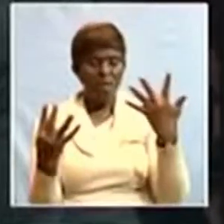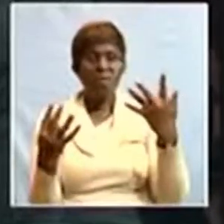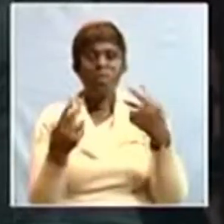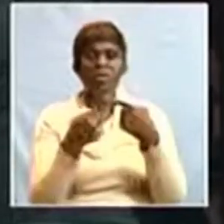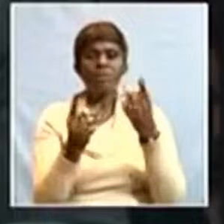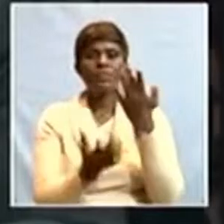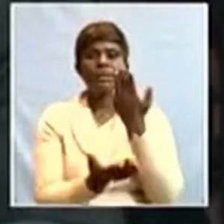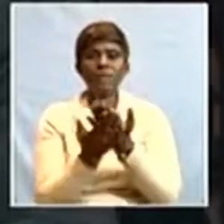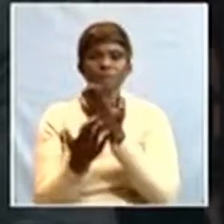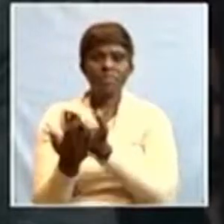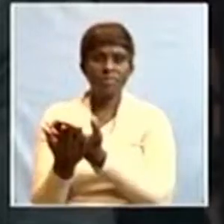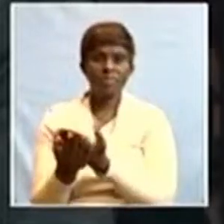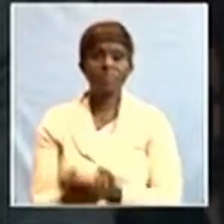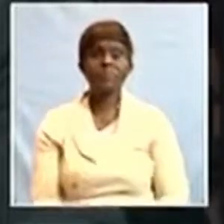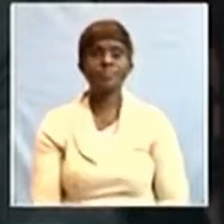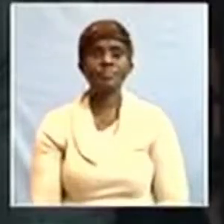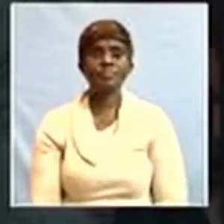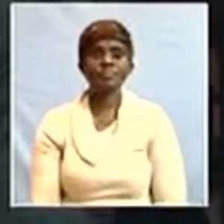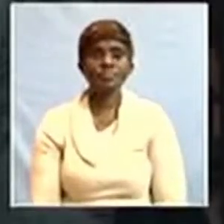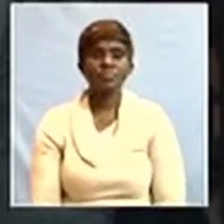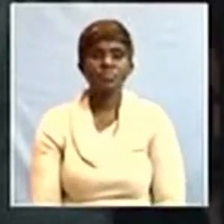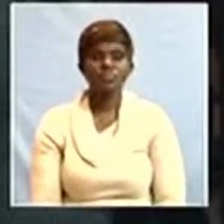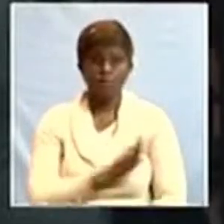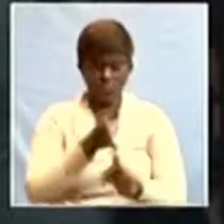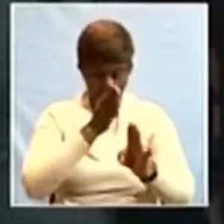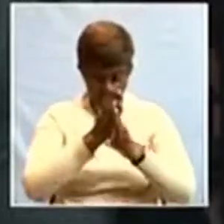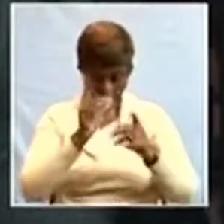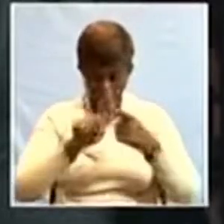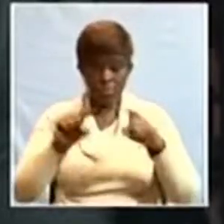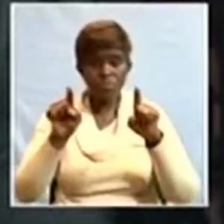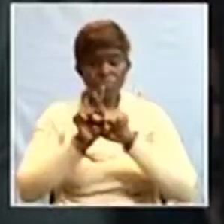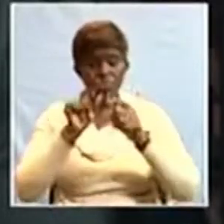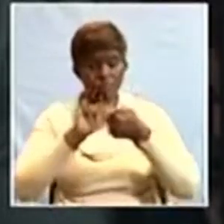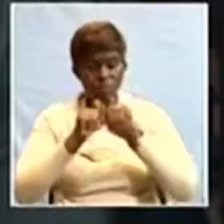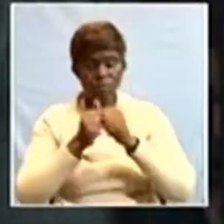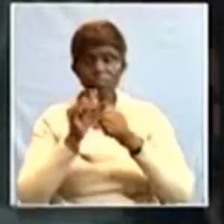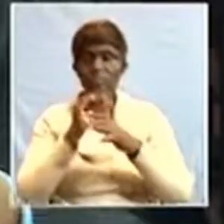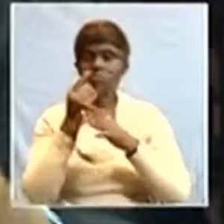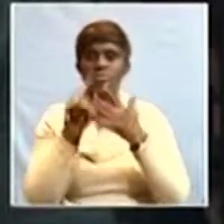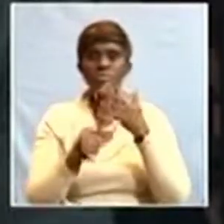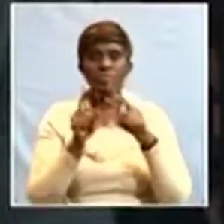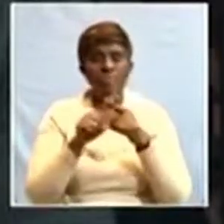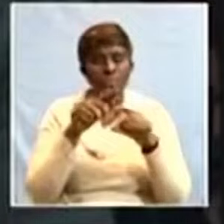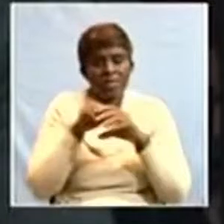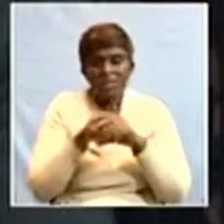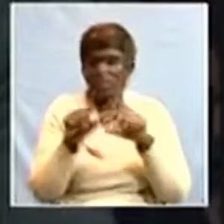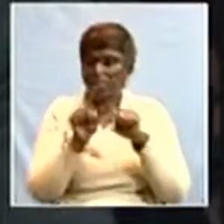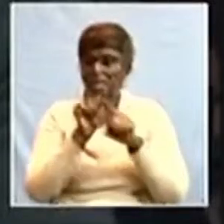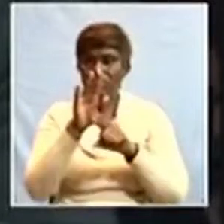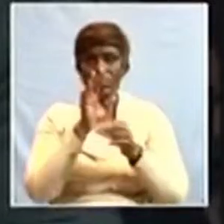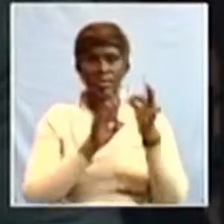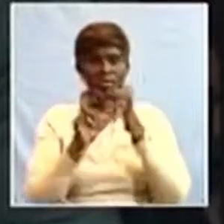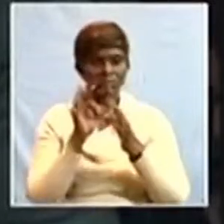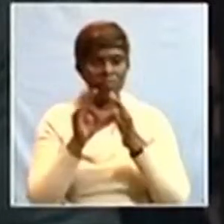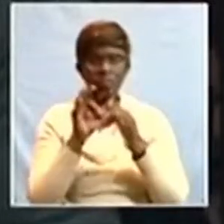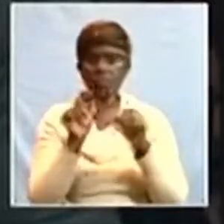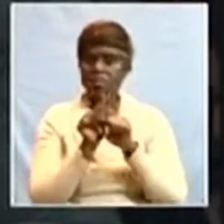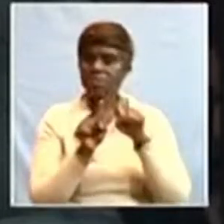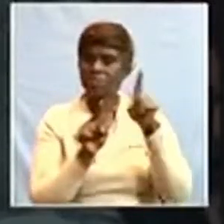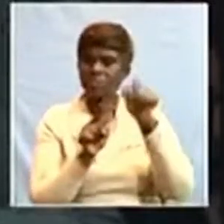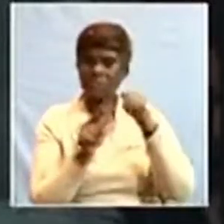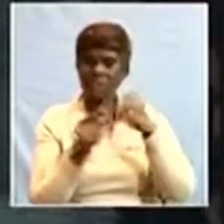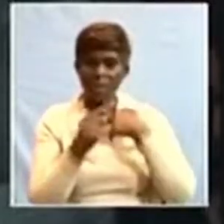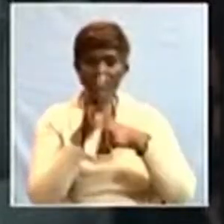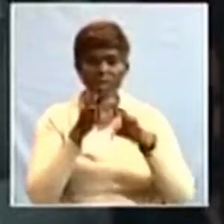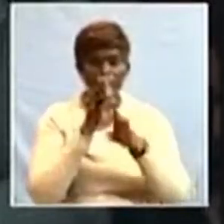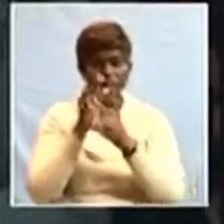attachments. Are they referring to the same query or what? But in the submission, the PS has